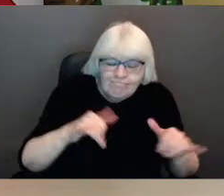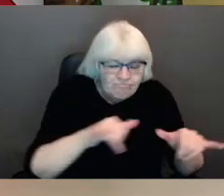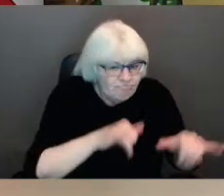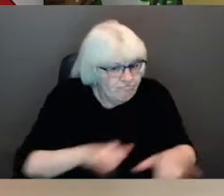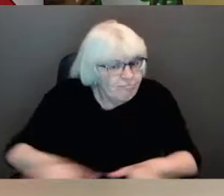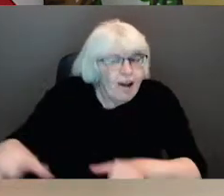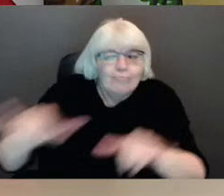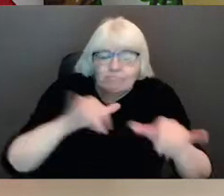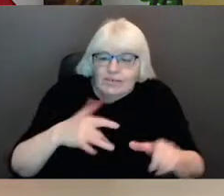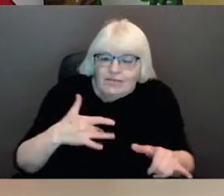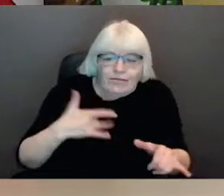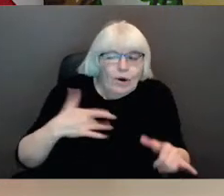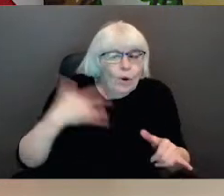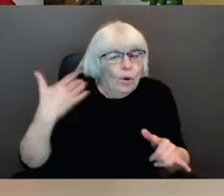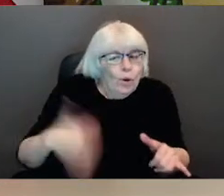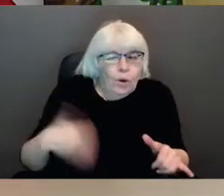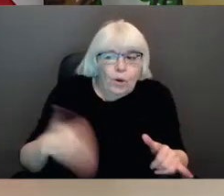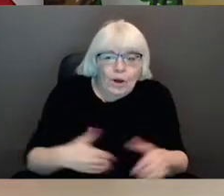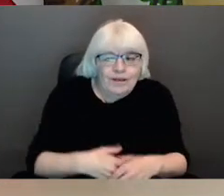sentiments.